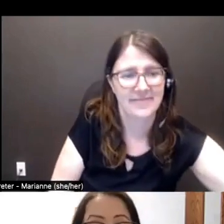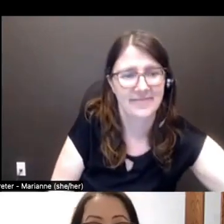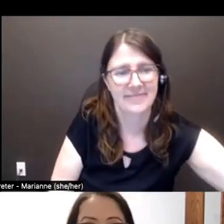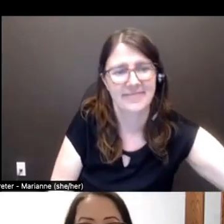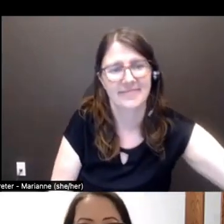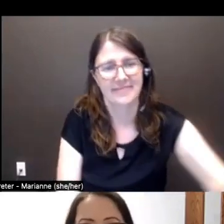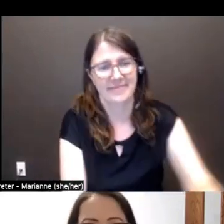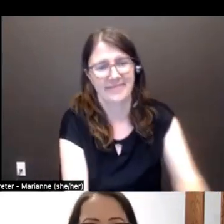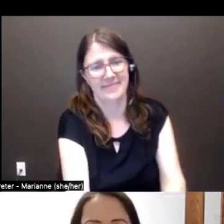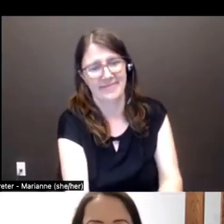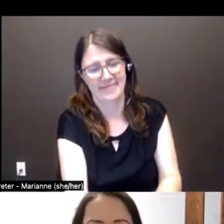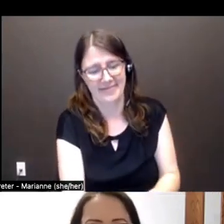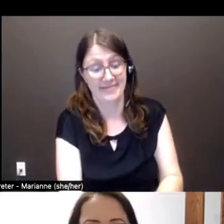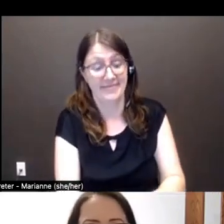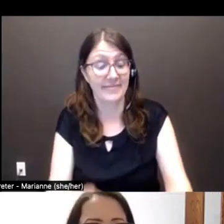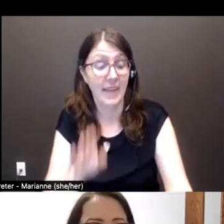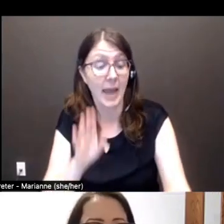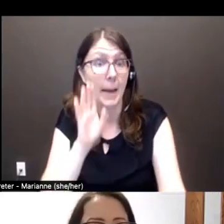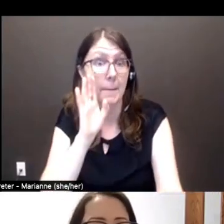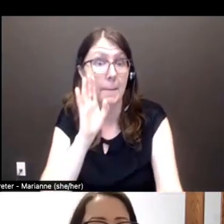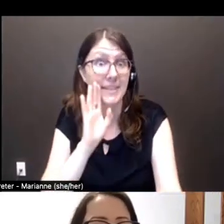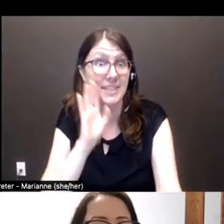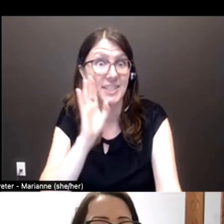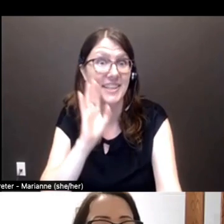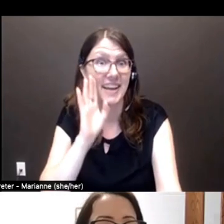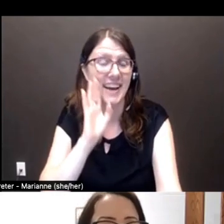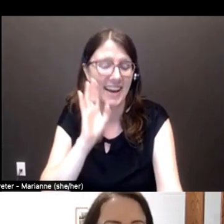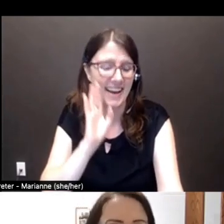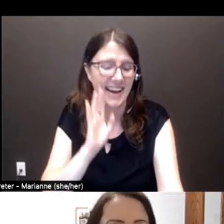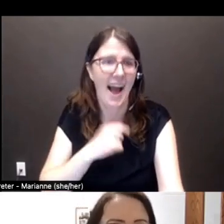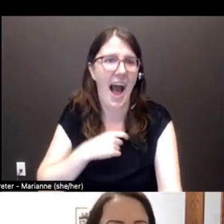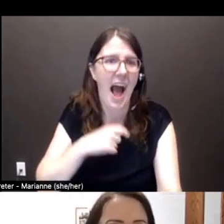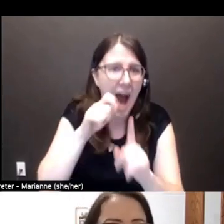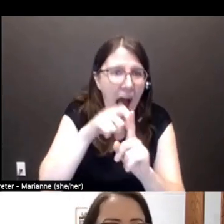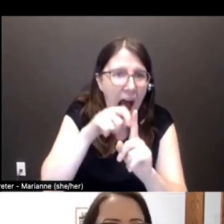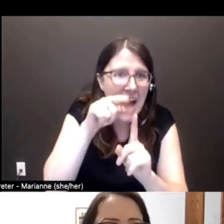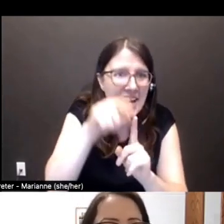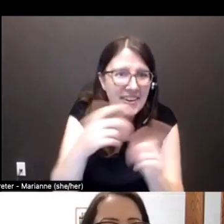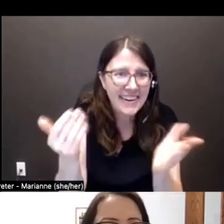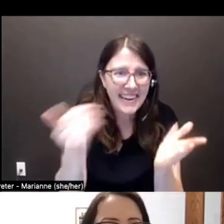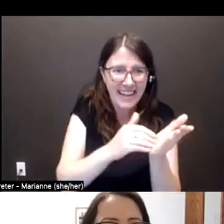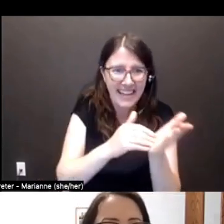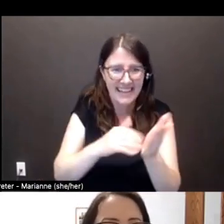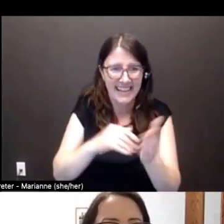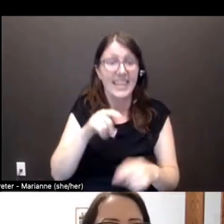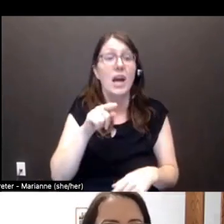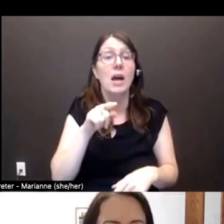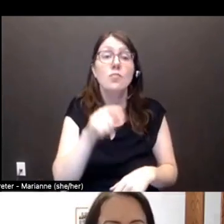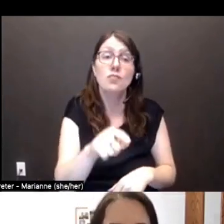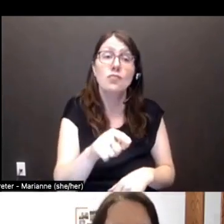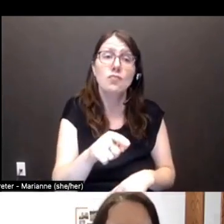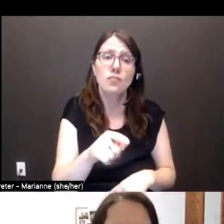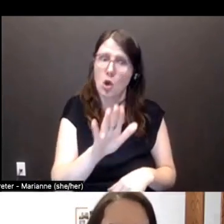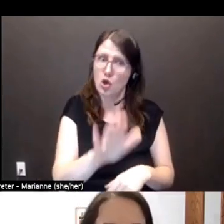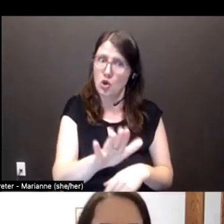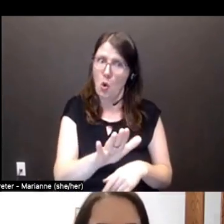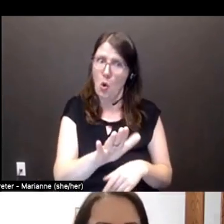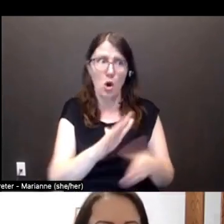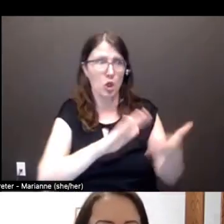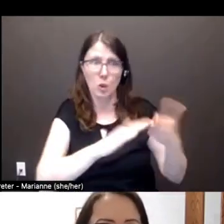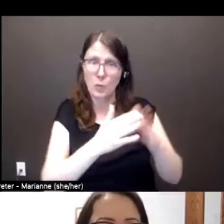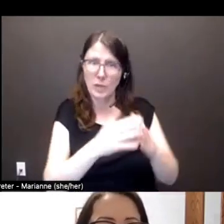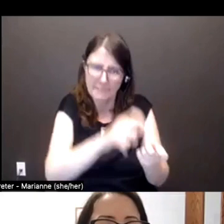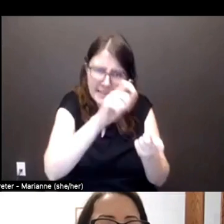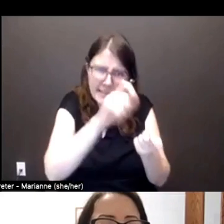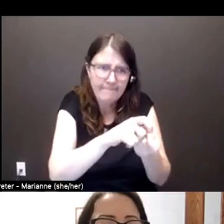Yeah. Behishta, I'm sorry, I'm going to point to pick on you again, if that's okay. You work in a very specific community, and I know